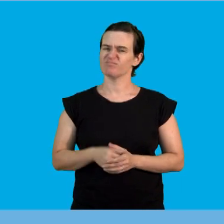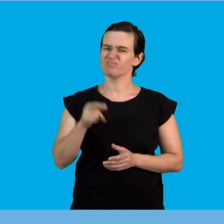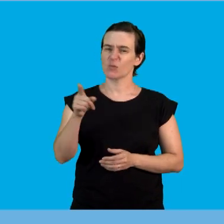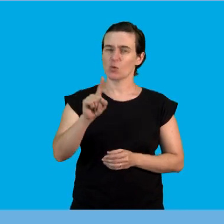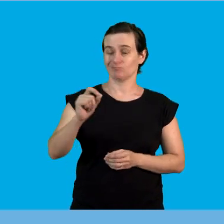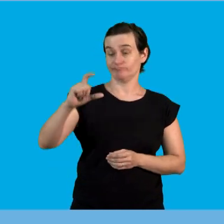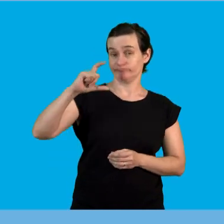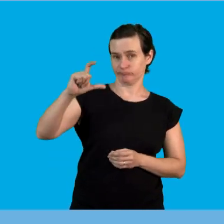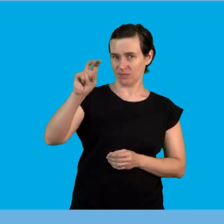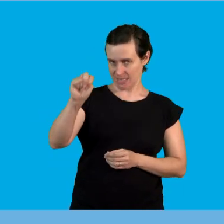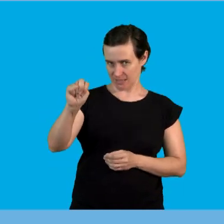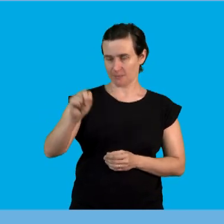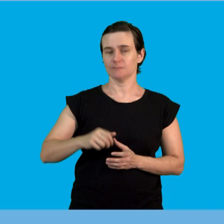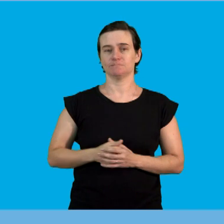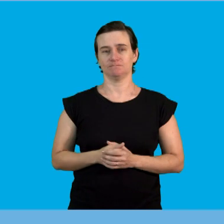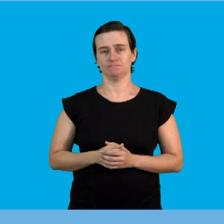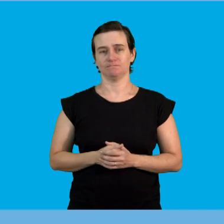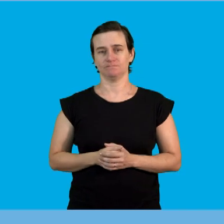Which is capital letter N.